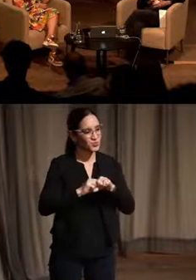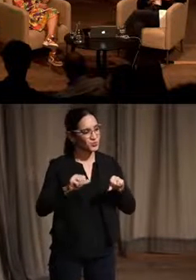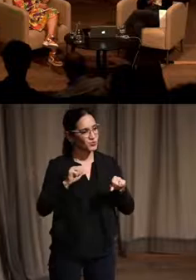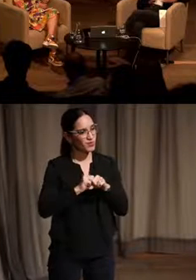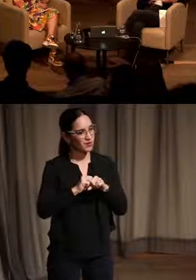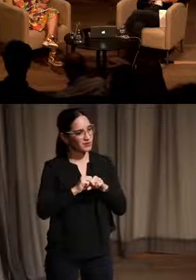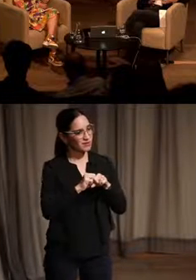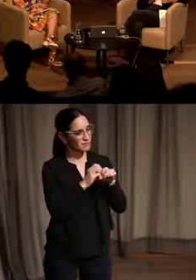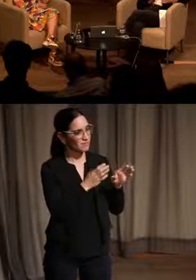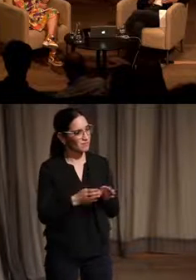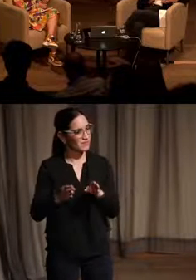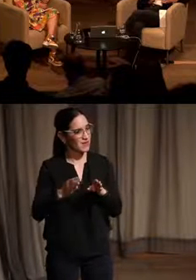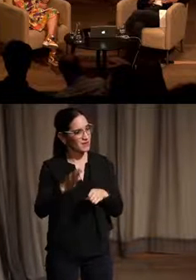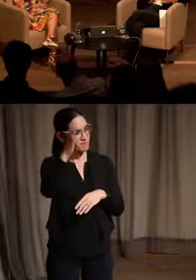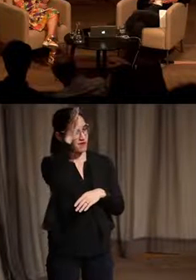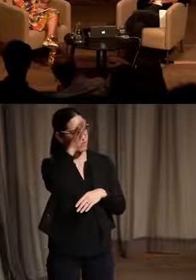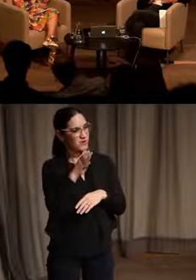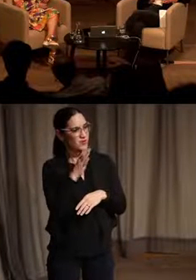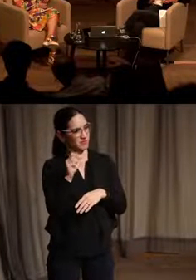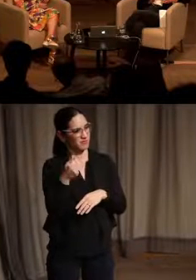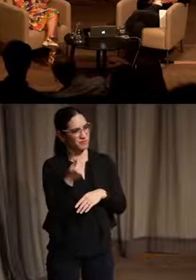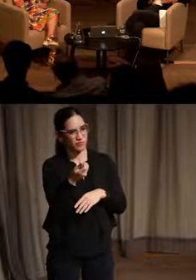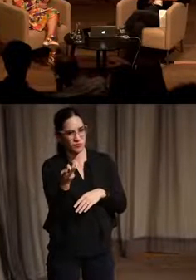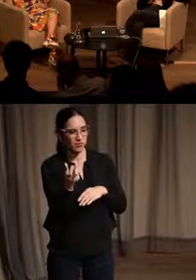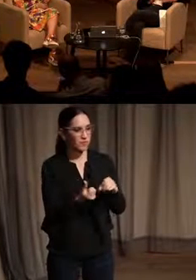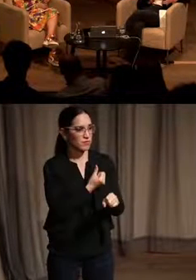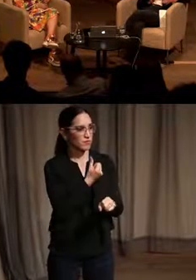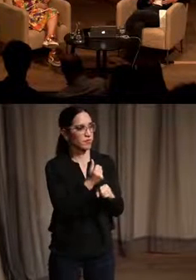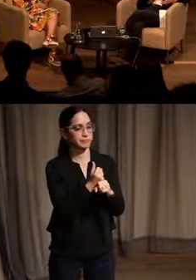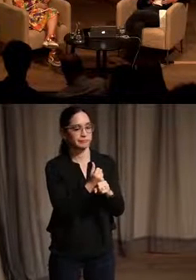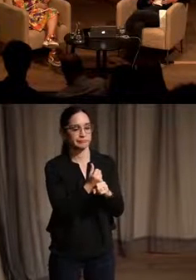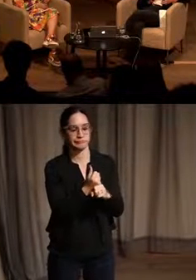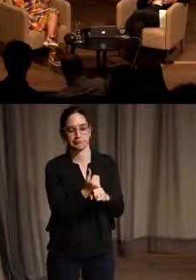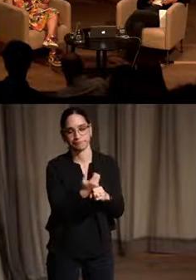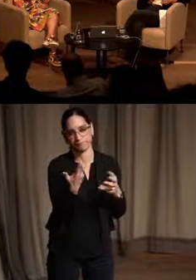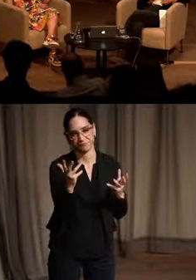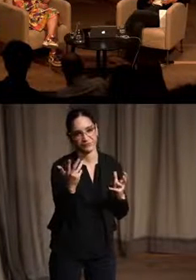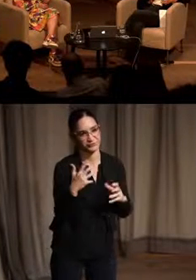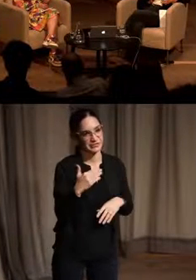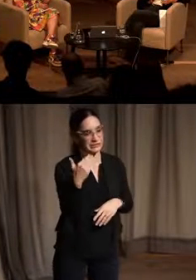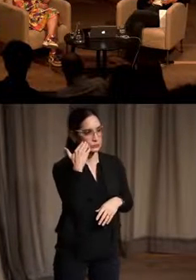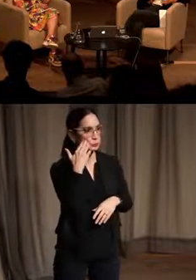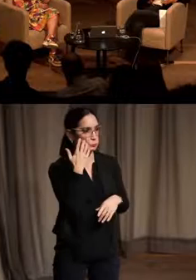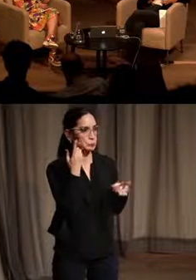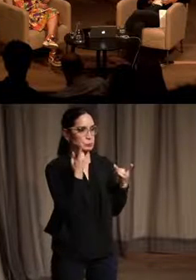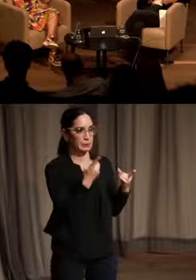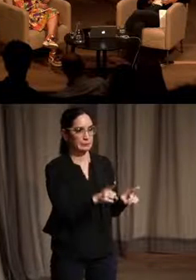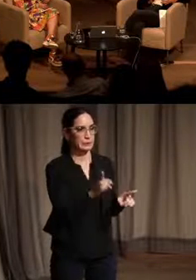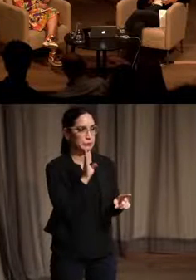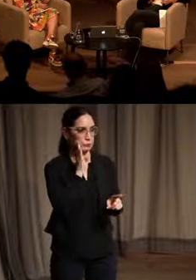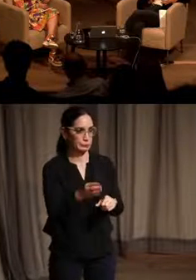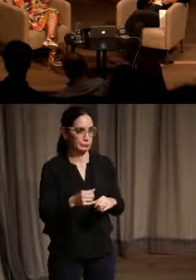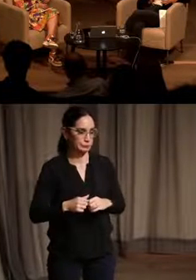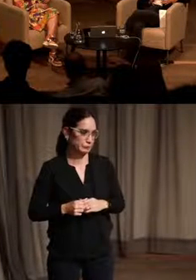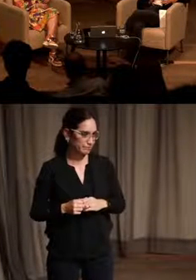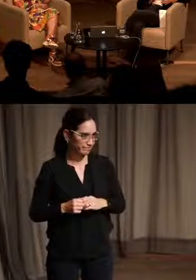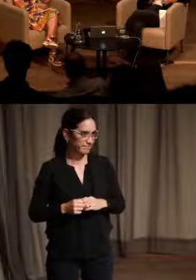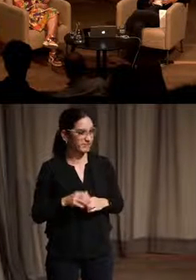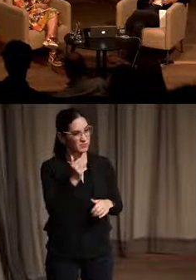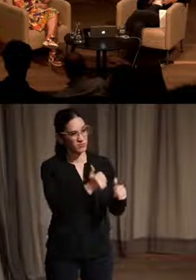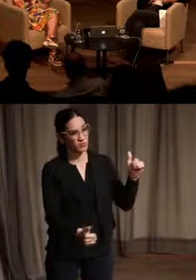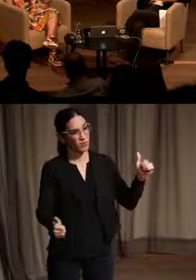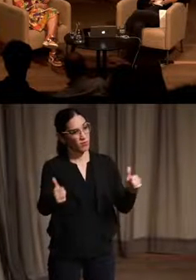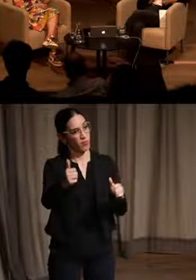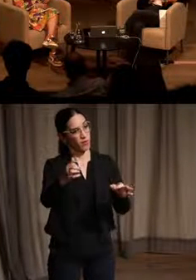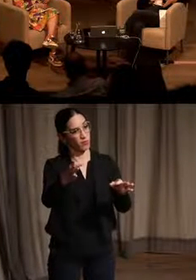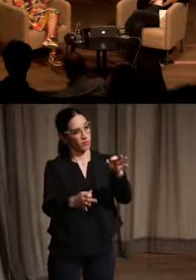years, we kind of knew this was coming. Like, the second the Supreme Court took the case, we knew they were gonna overturn it, because